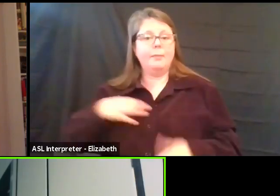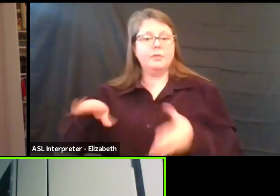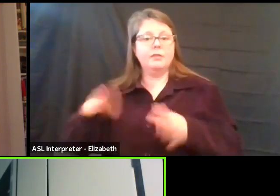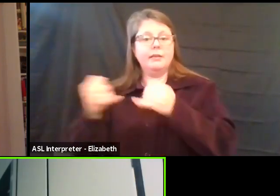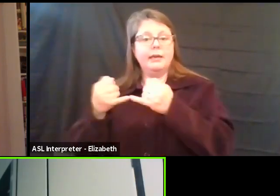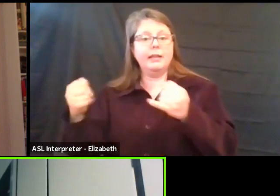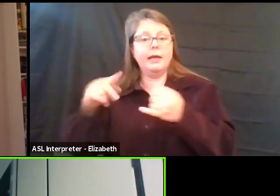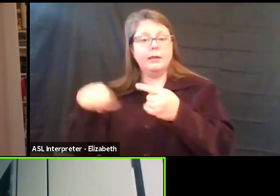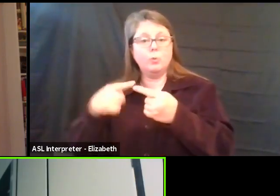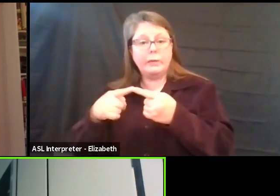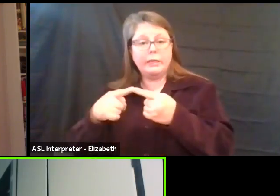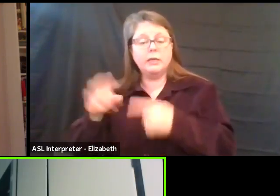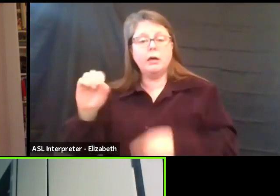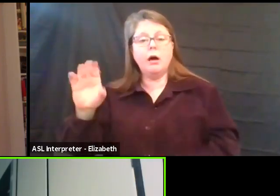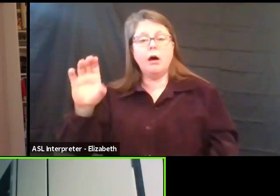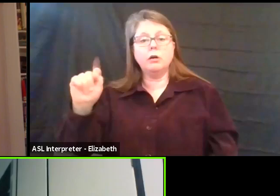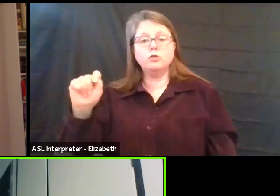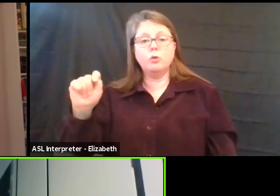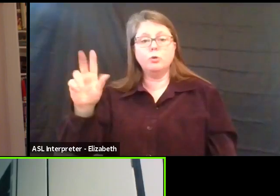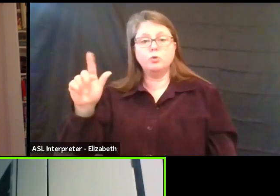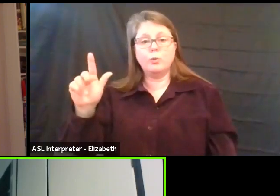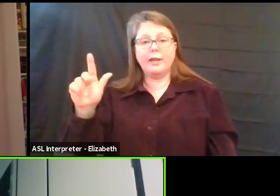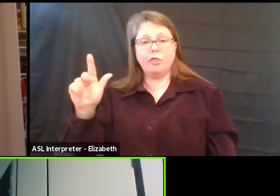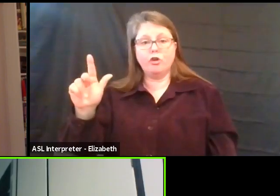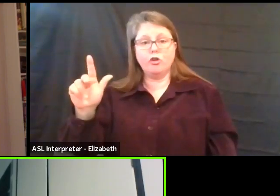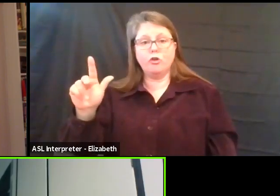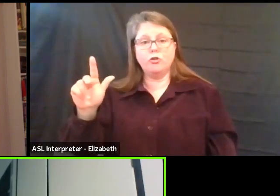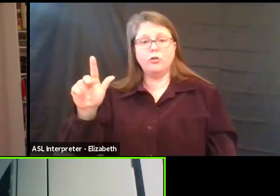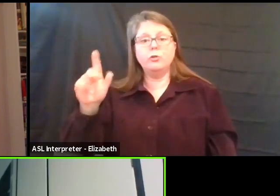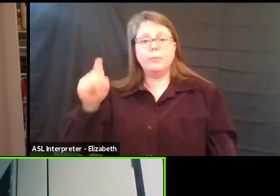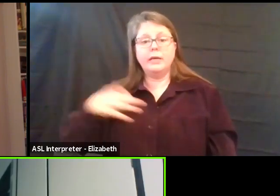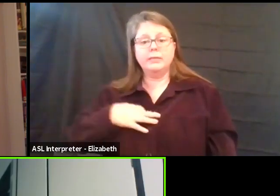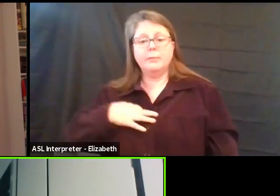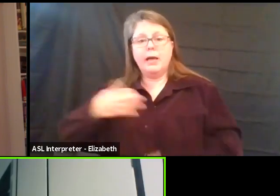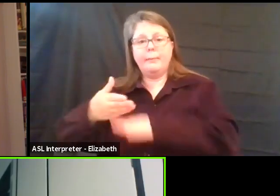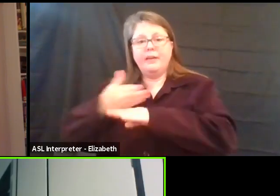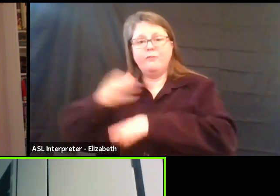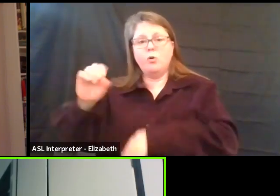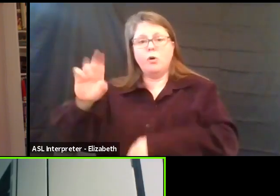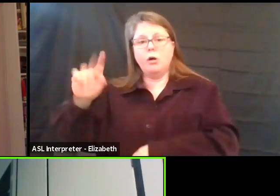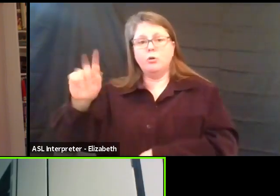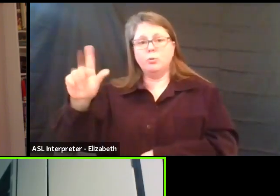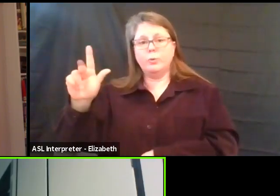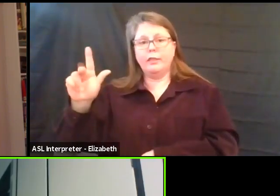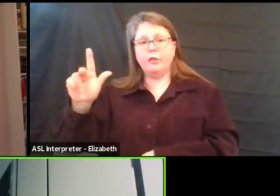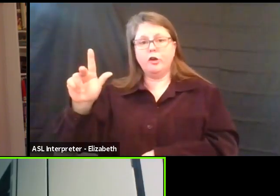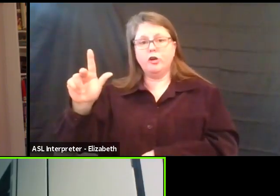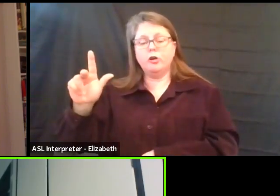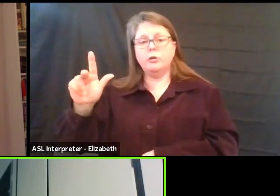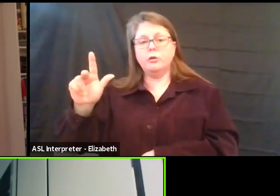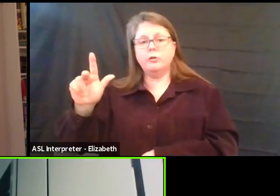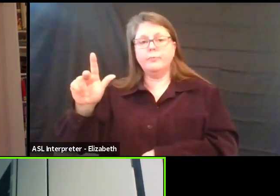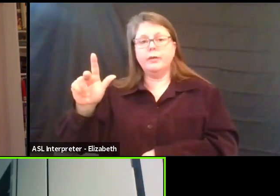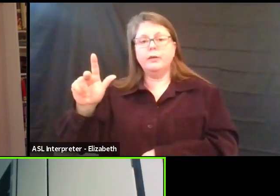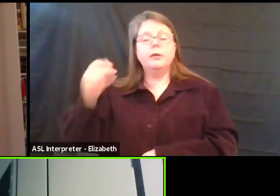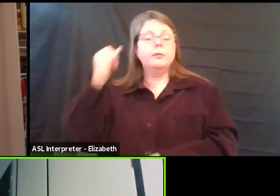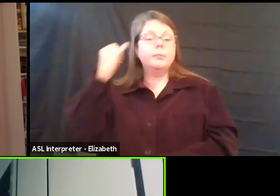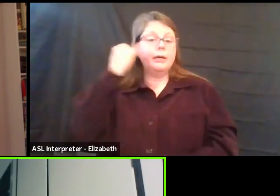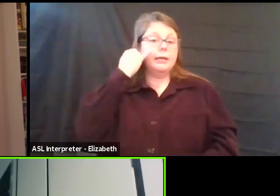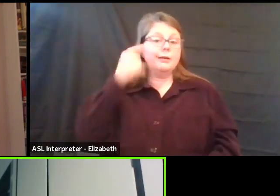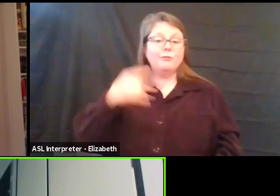23rd. And again, if you're eligible for regular unemployment, this program isn't necessarily